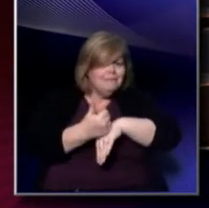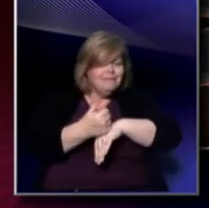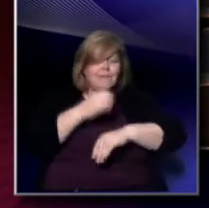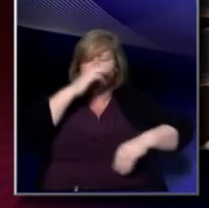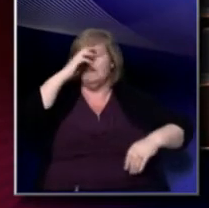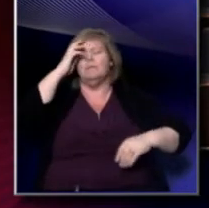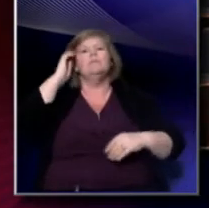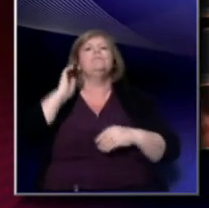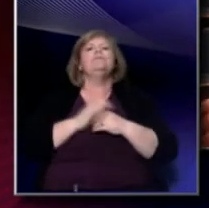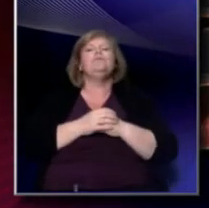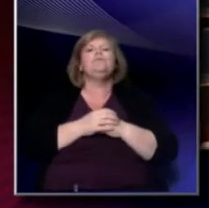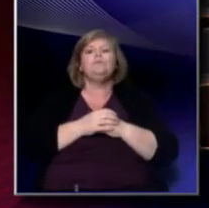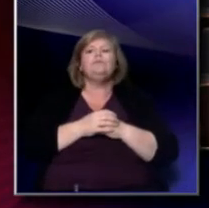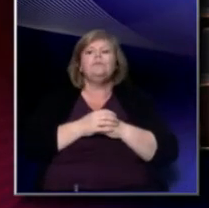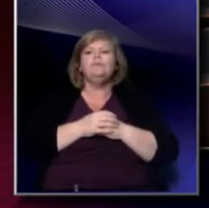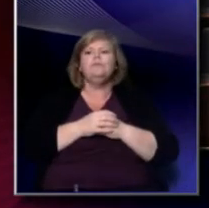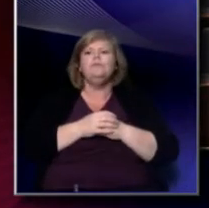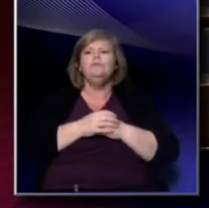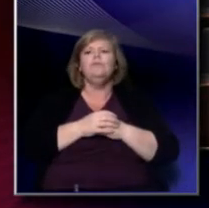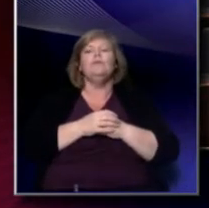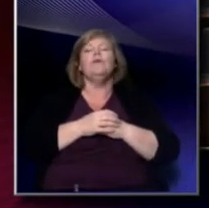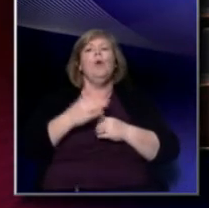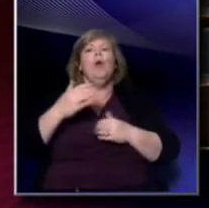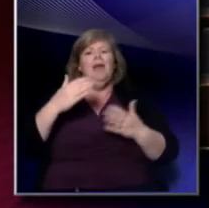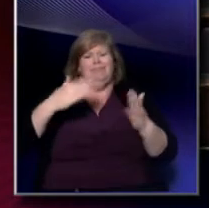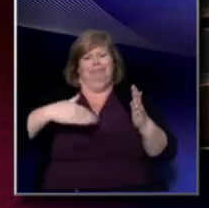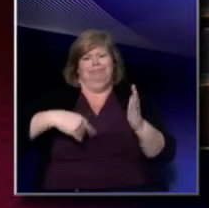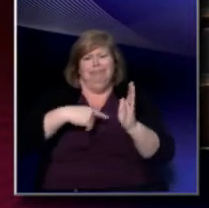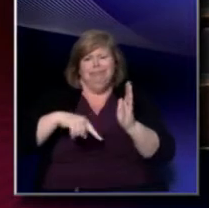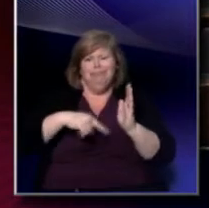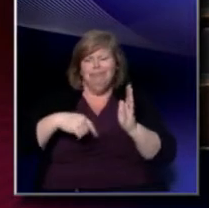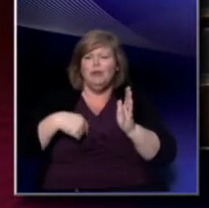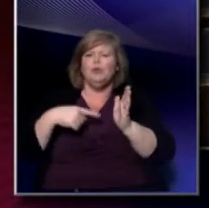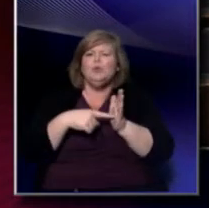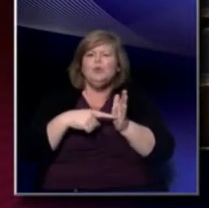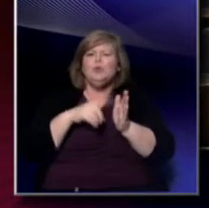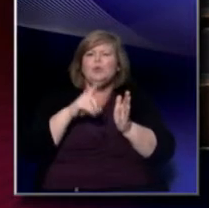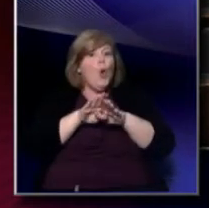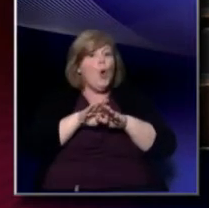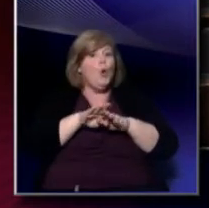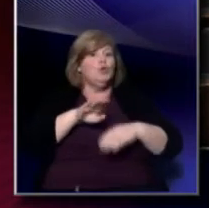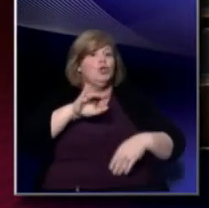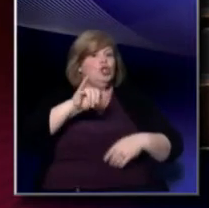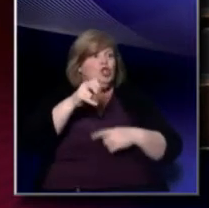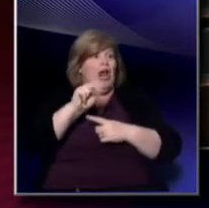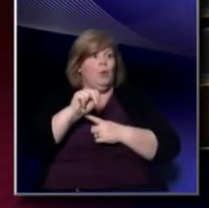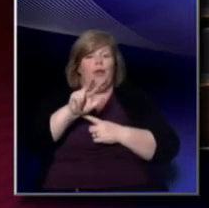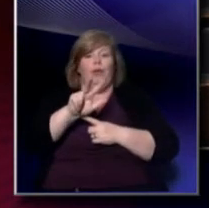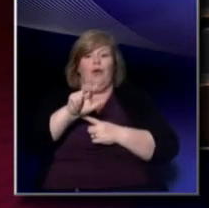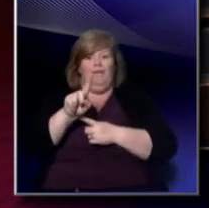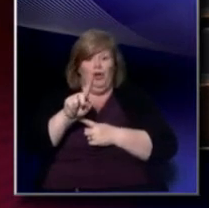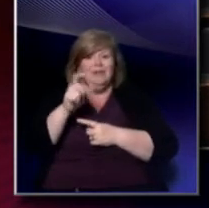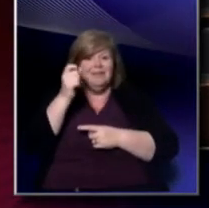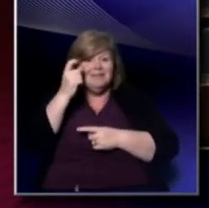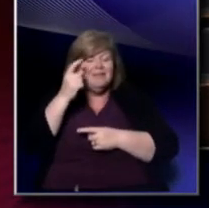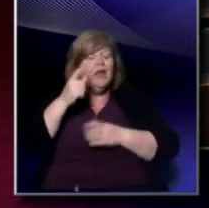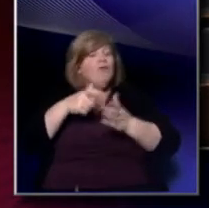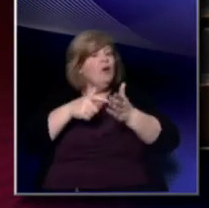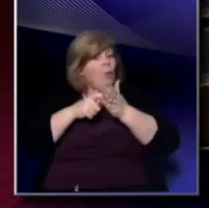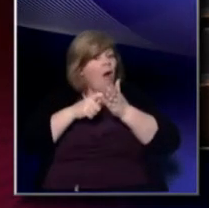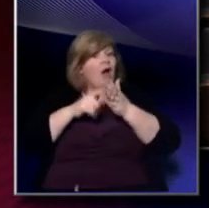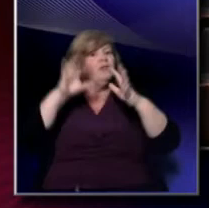At the end, we have kind of the due dates that are listed. I mentioned it. It does require the board president's